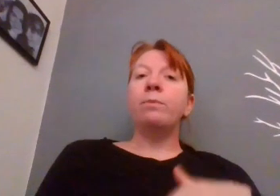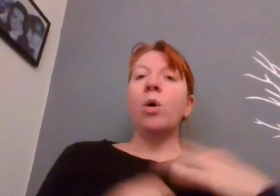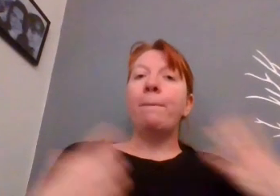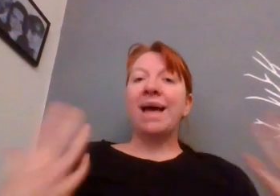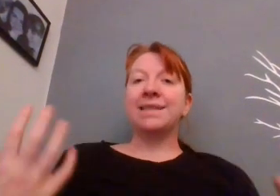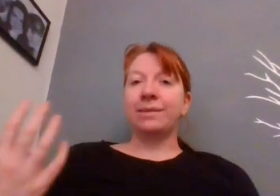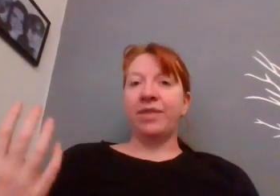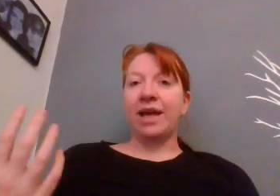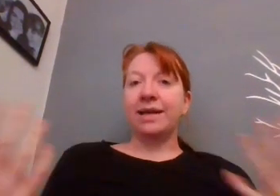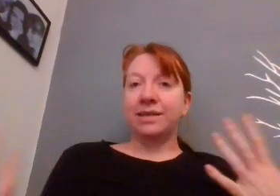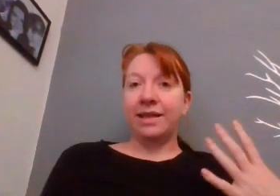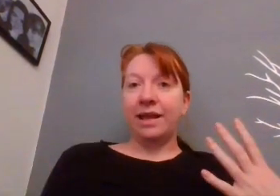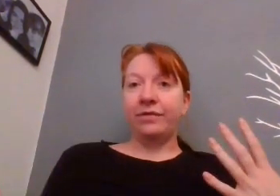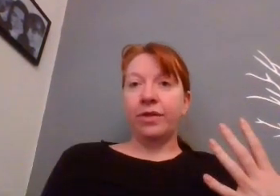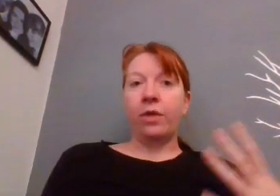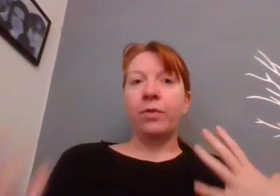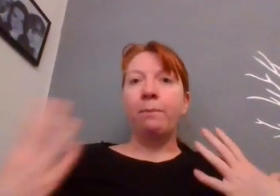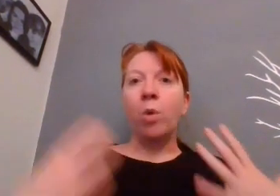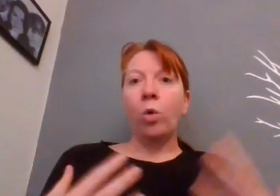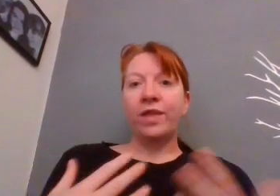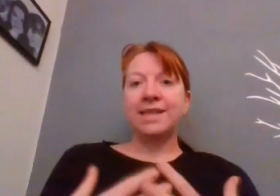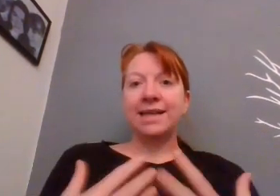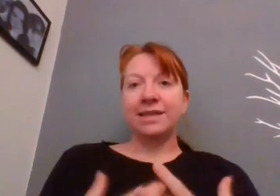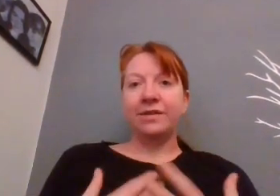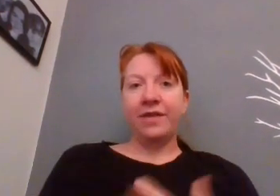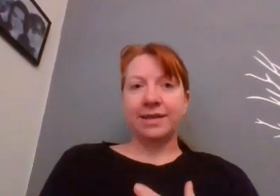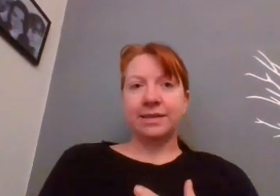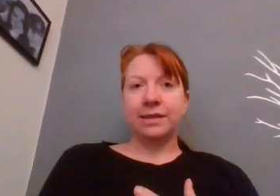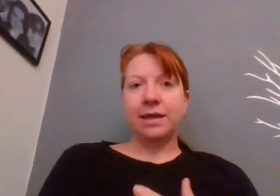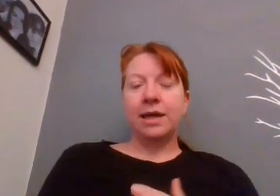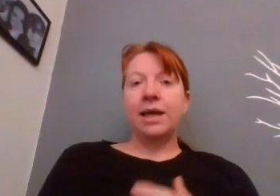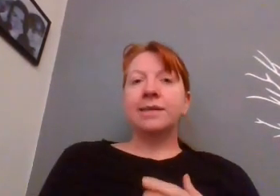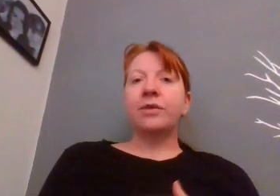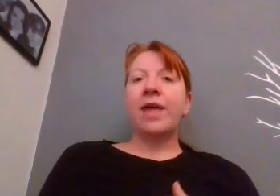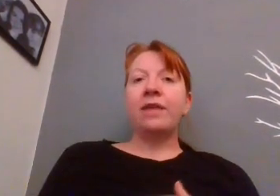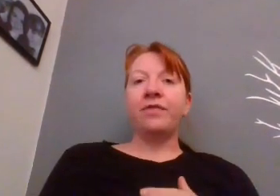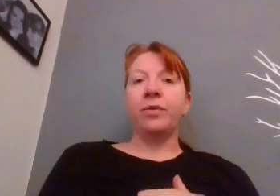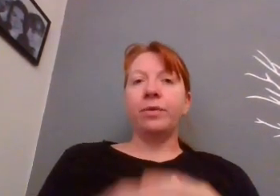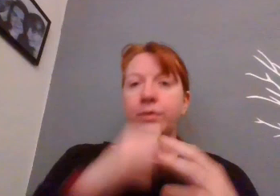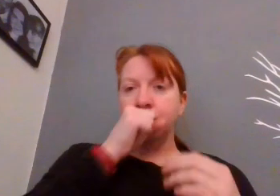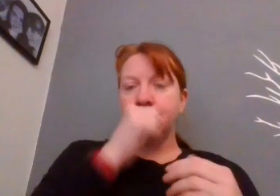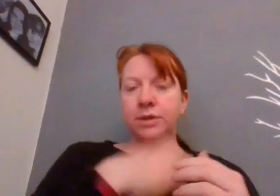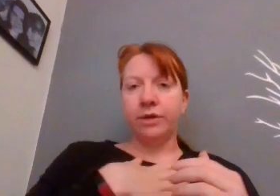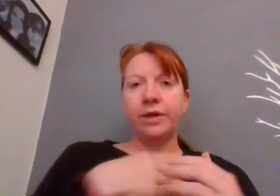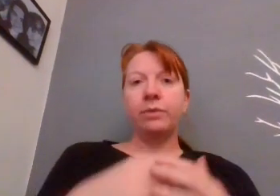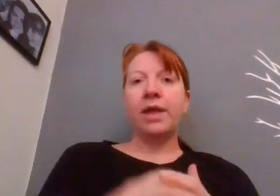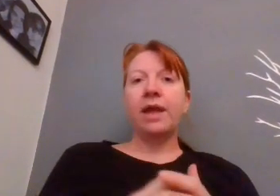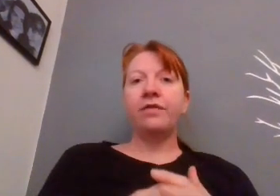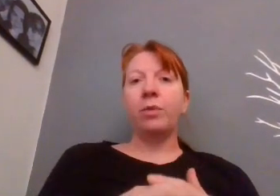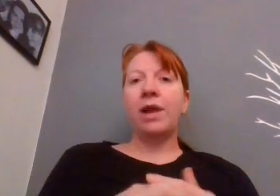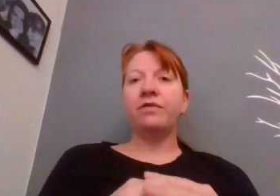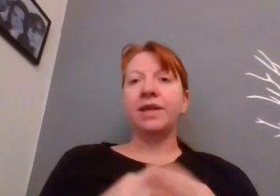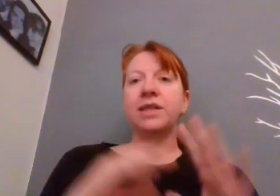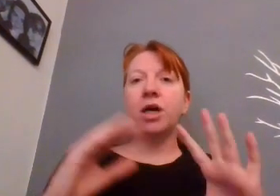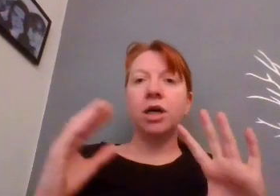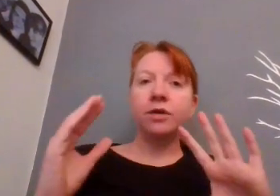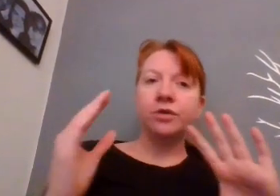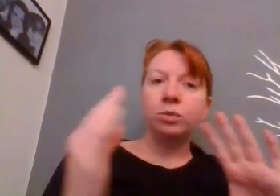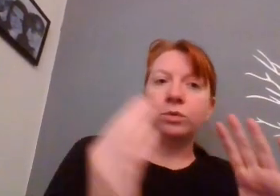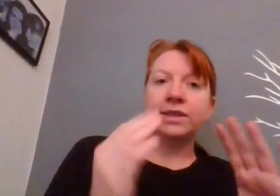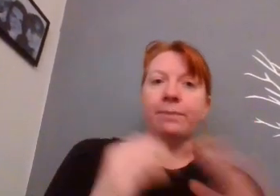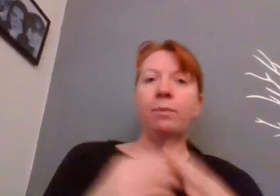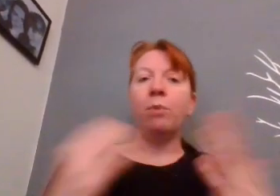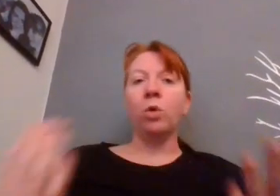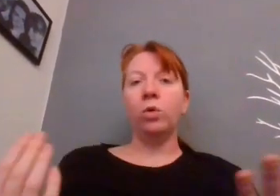Also, the more mass something has, like the elephant, the more this has an effect. So the elephant, the elephant will have things